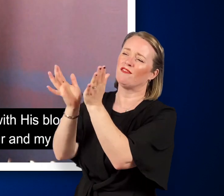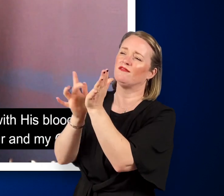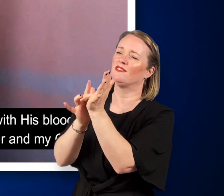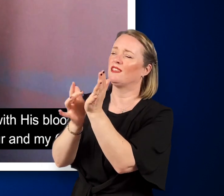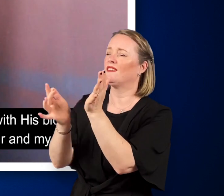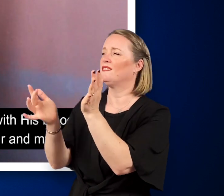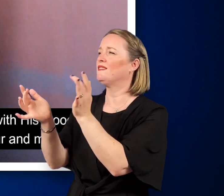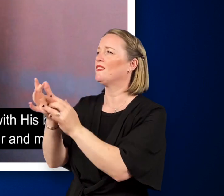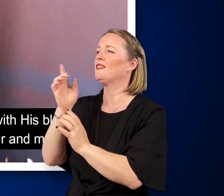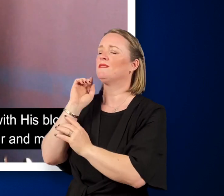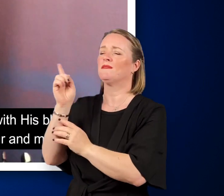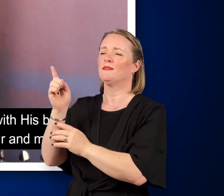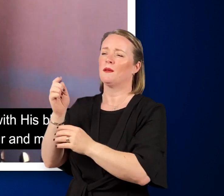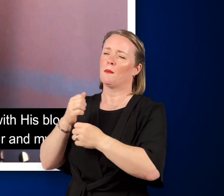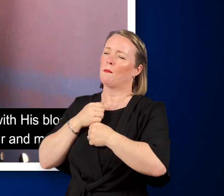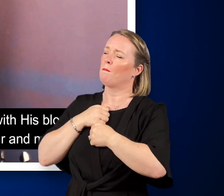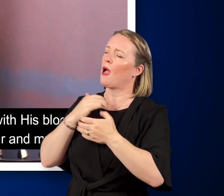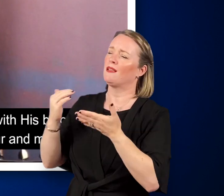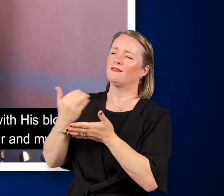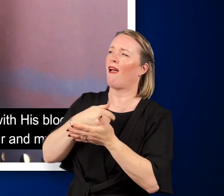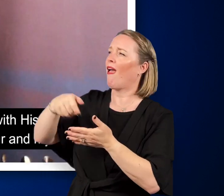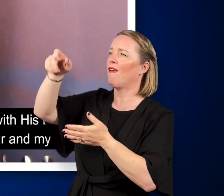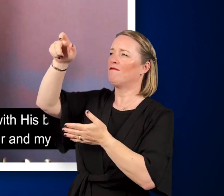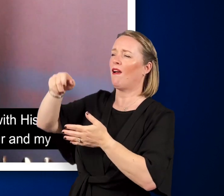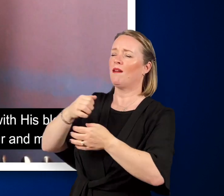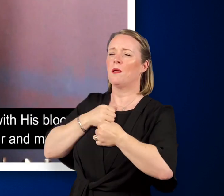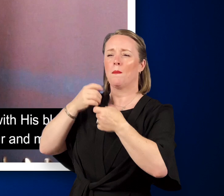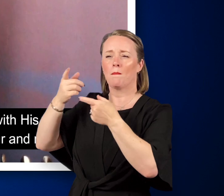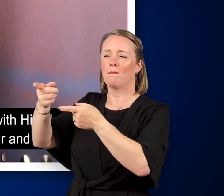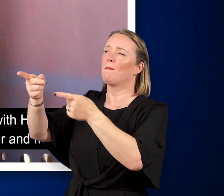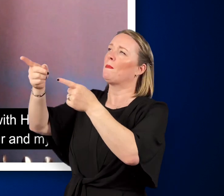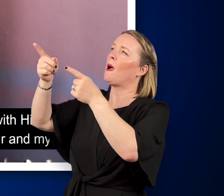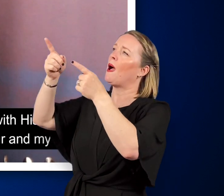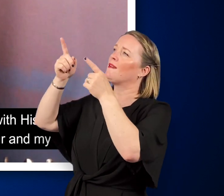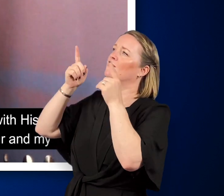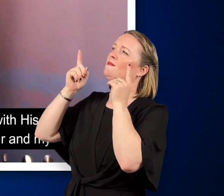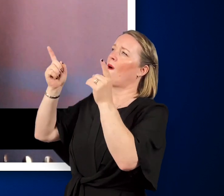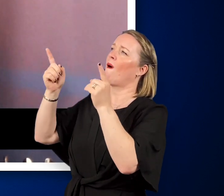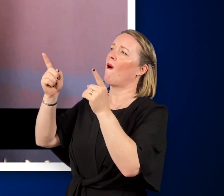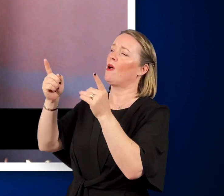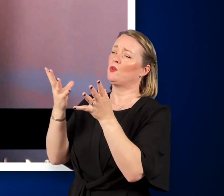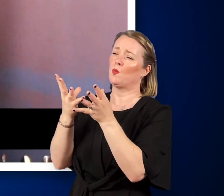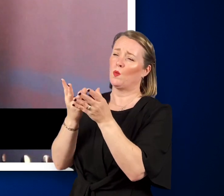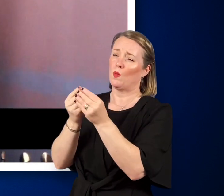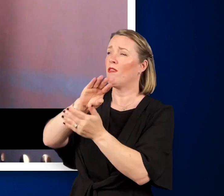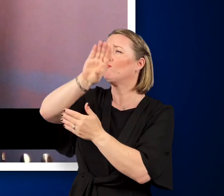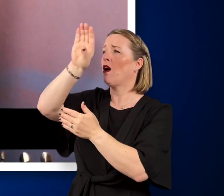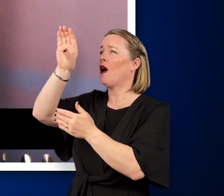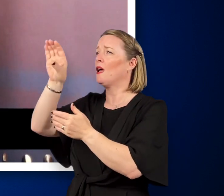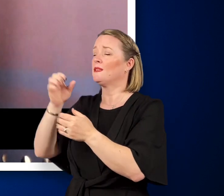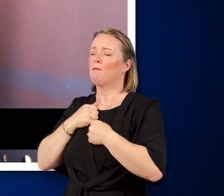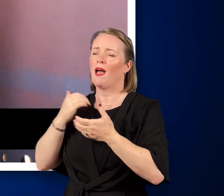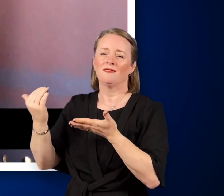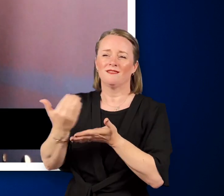Christ on high, with Christ my Savior and my God, with